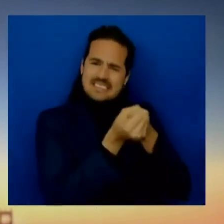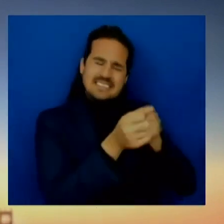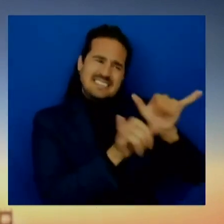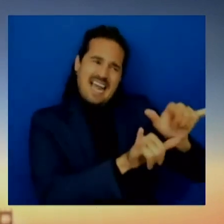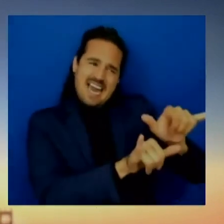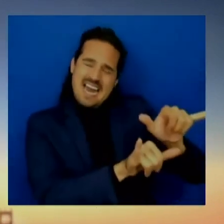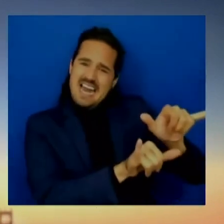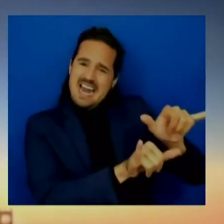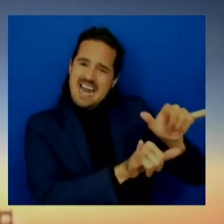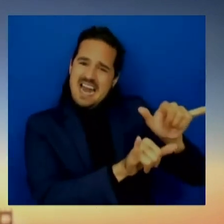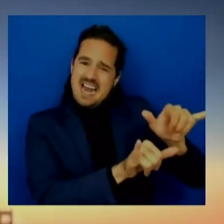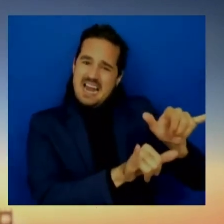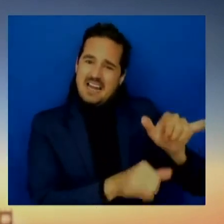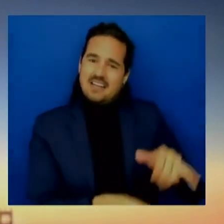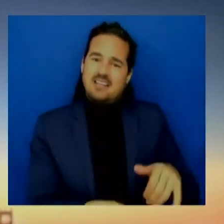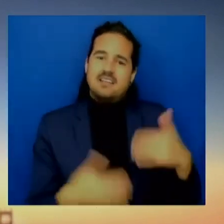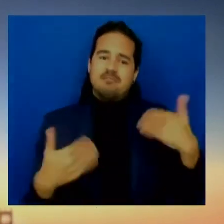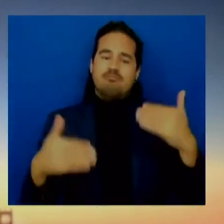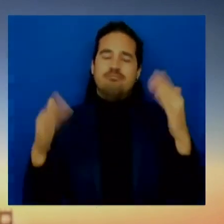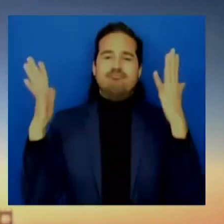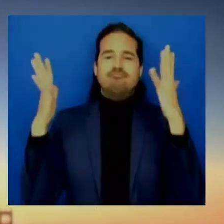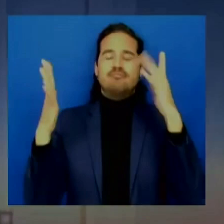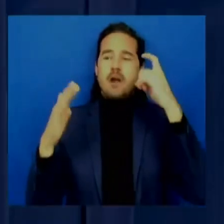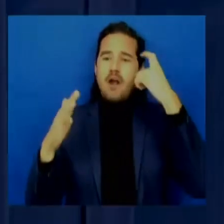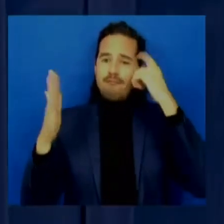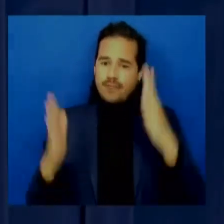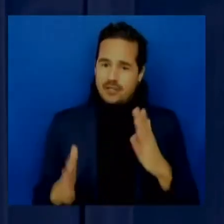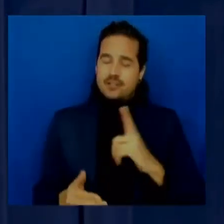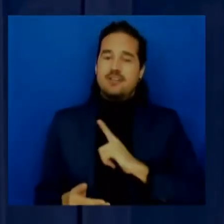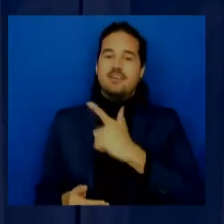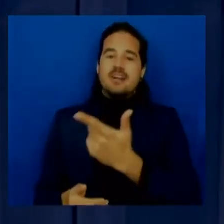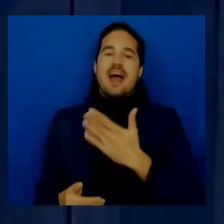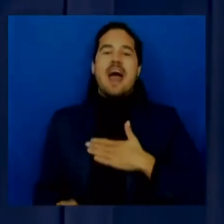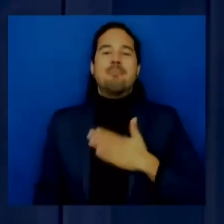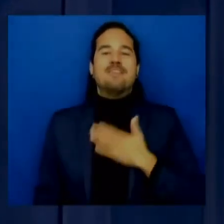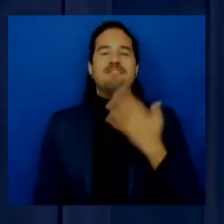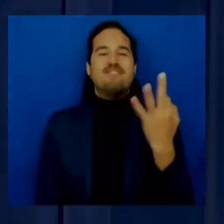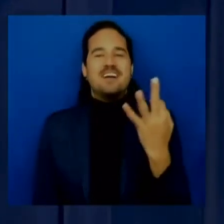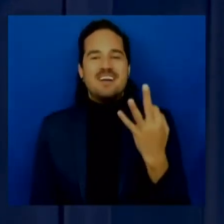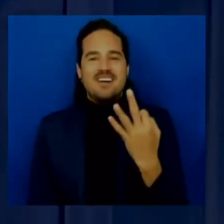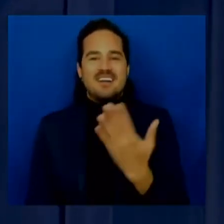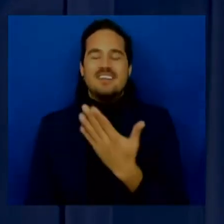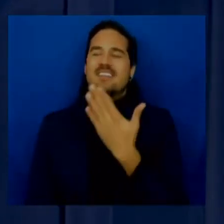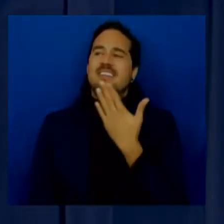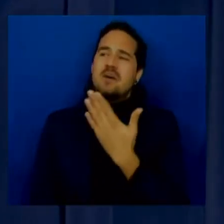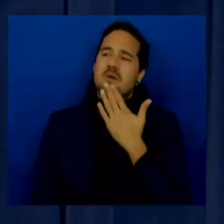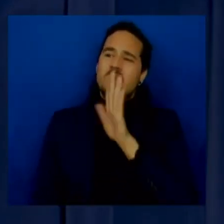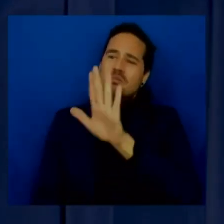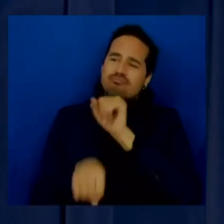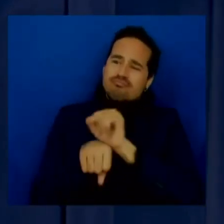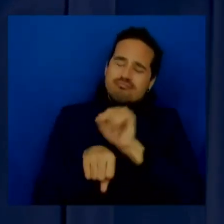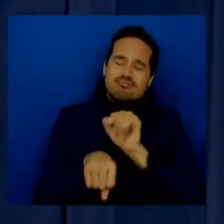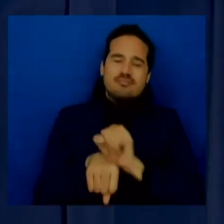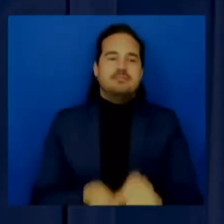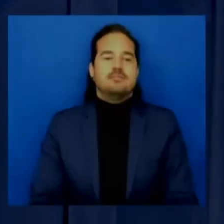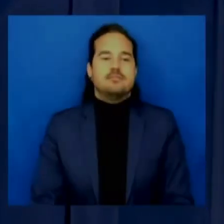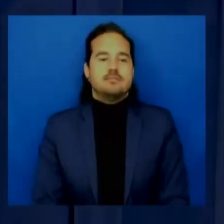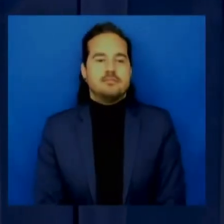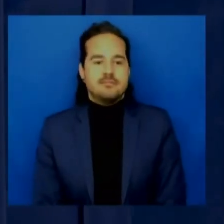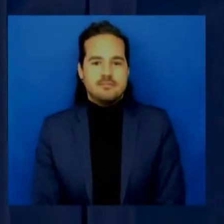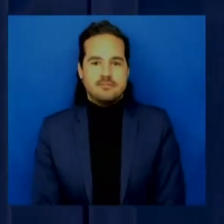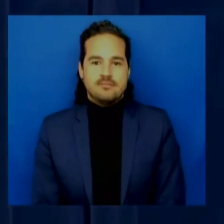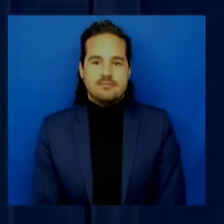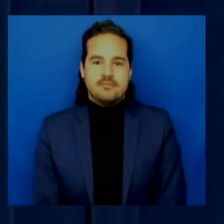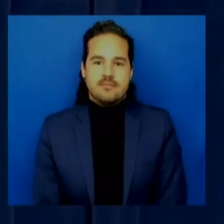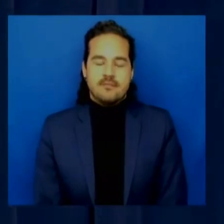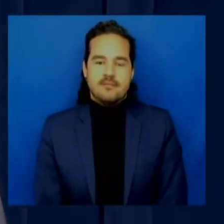and I really appreciate your leadership on this. Thank you. And let's share your passion with action, and let's sign these bills.